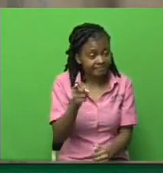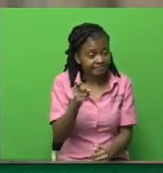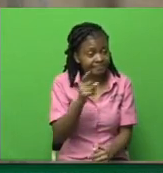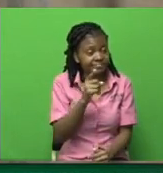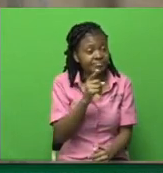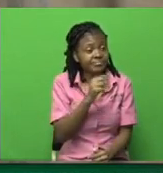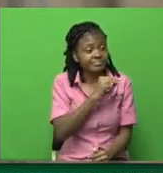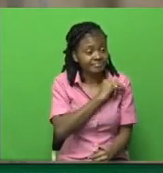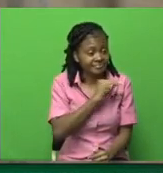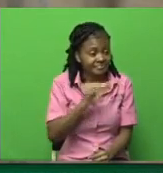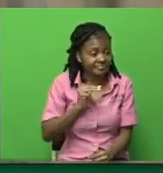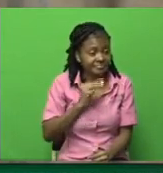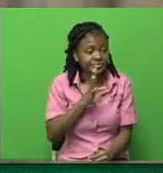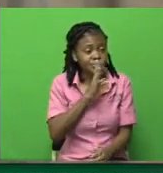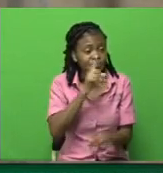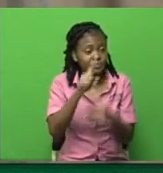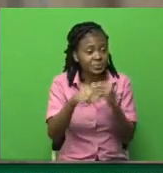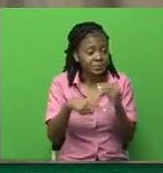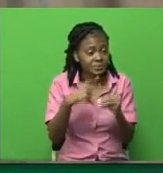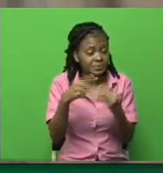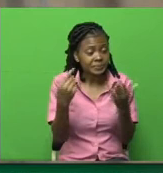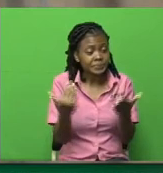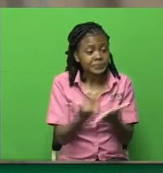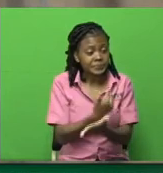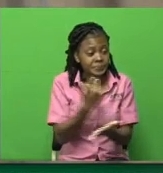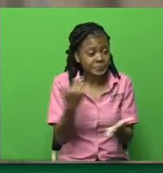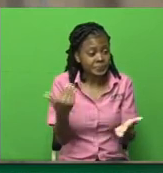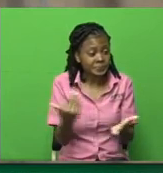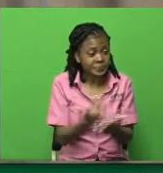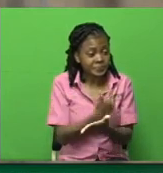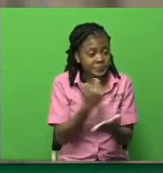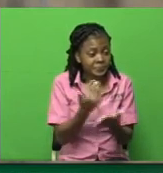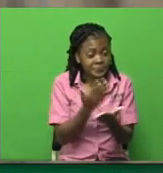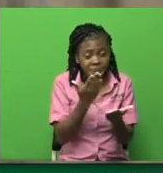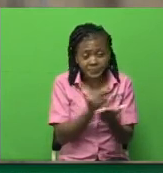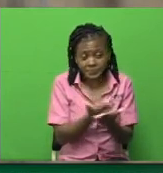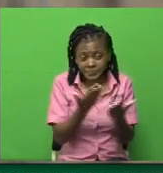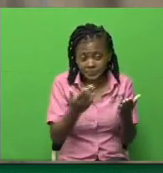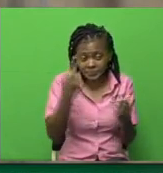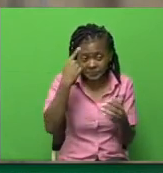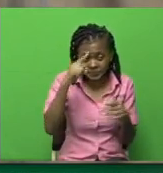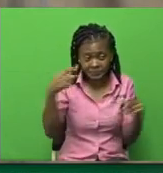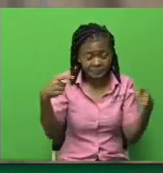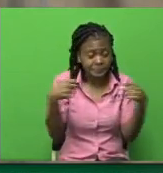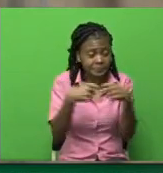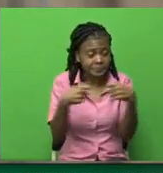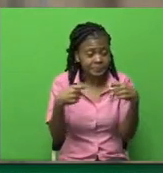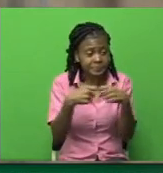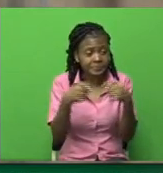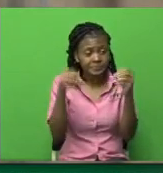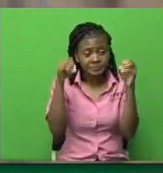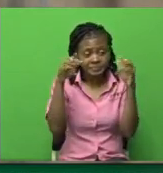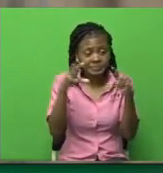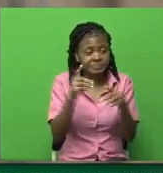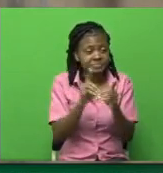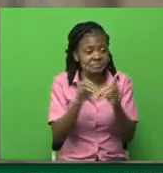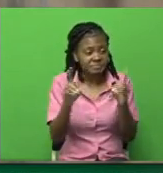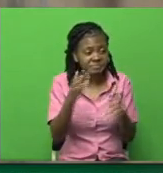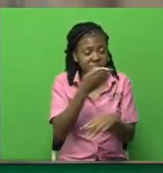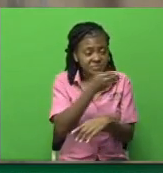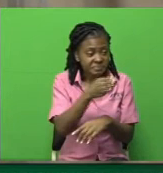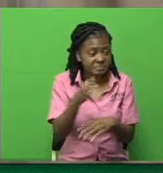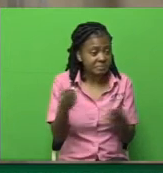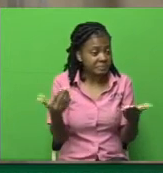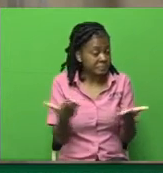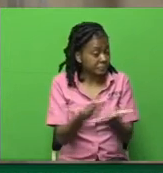to speak about modernized infrastructure as it relates to the public utilities sector and Madam